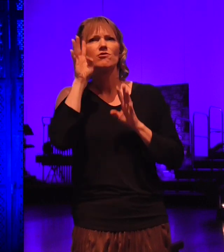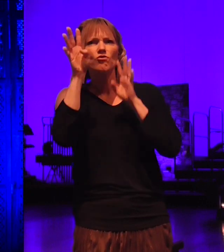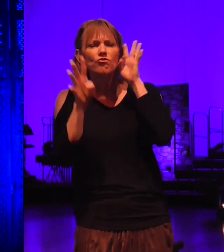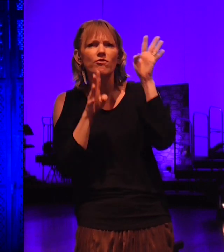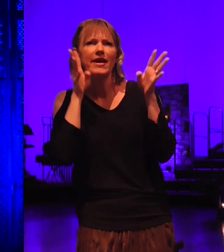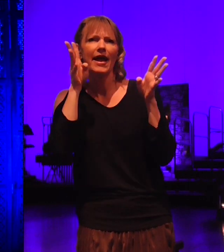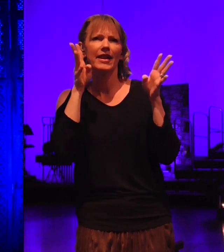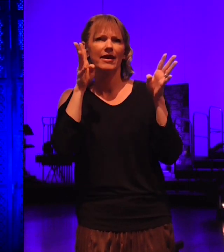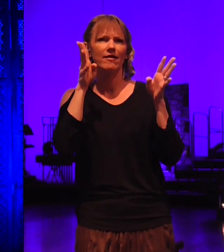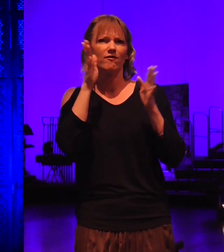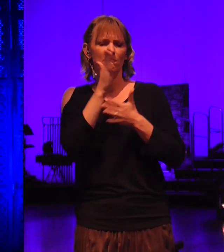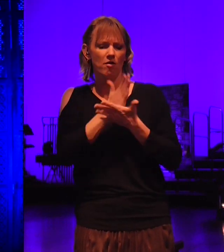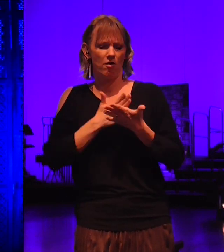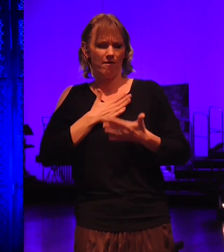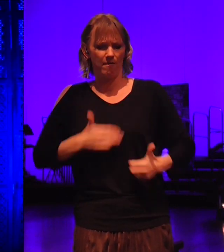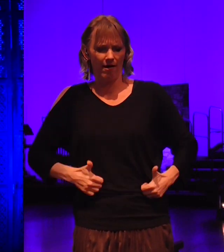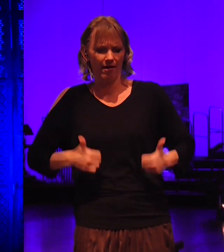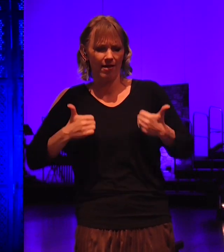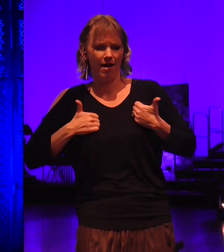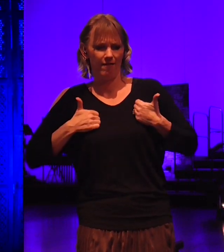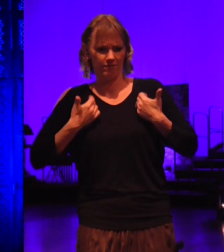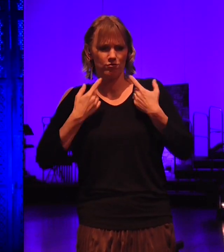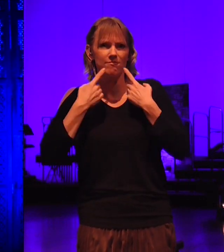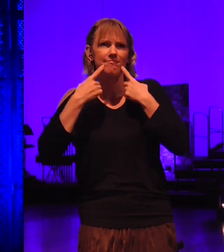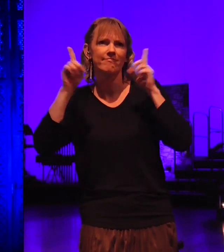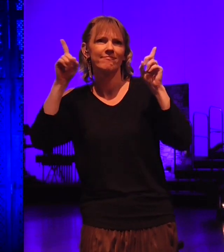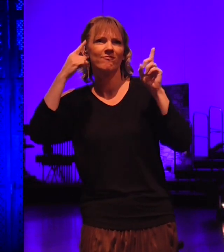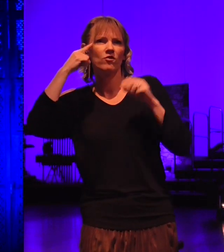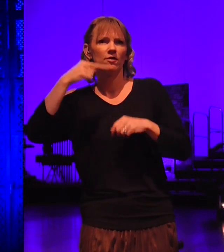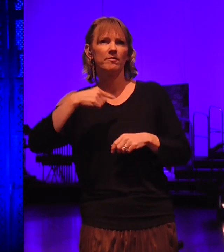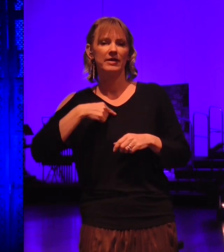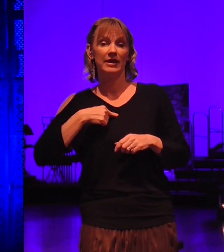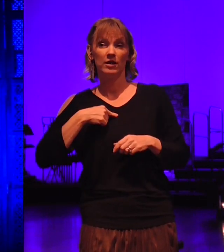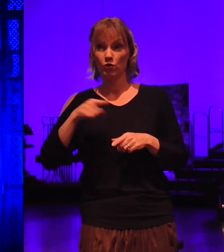life to come forward for me. Do you know what it is?